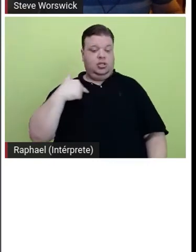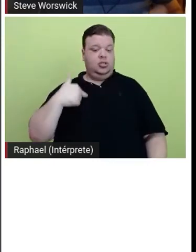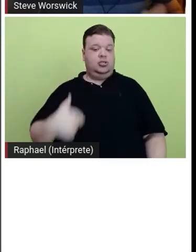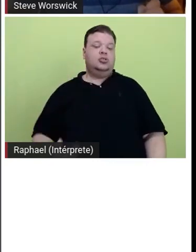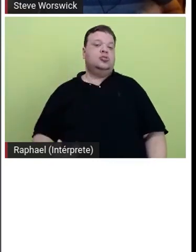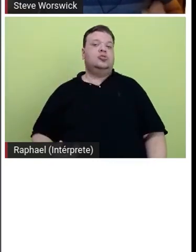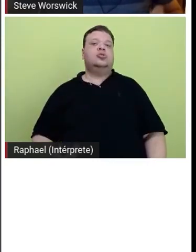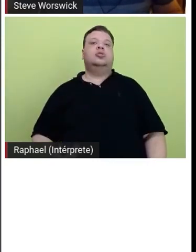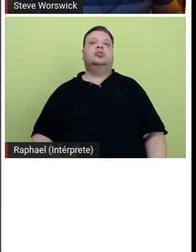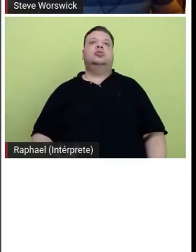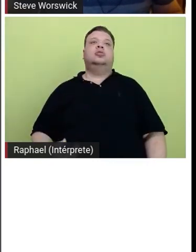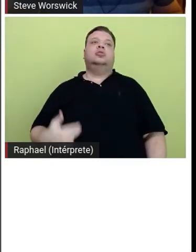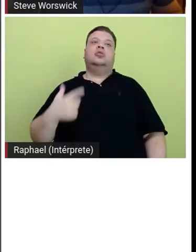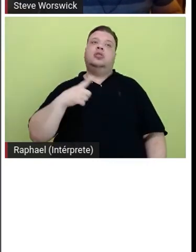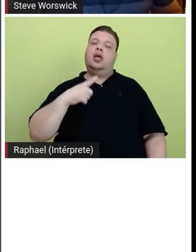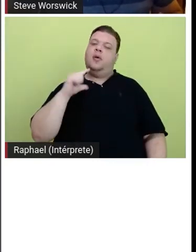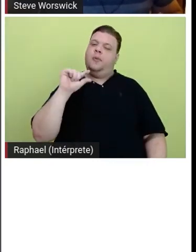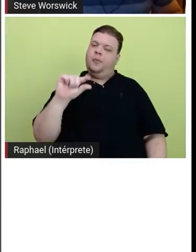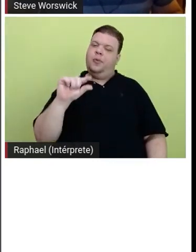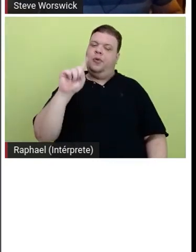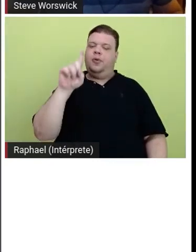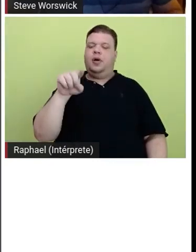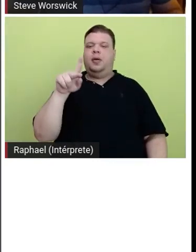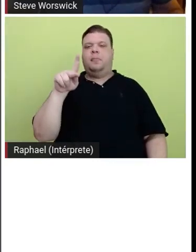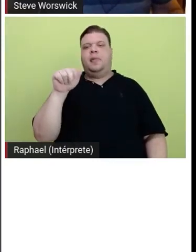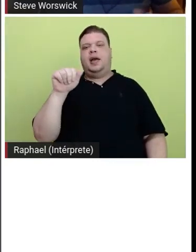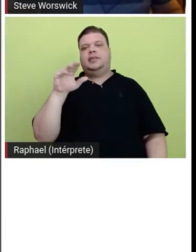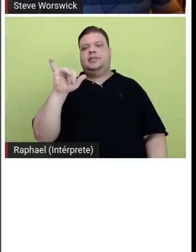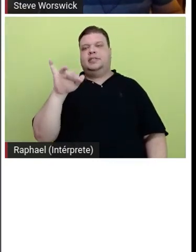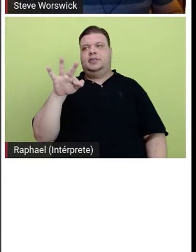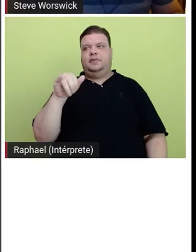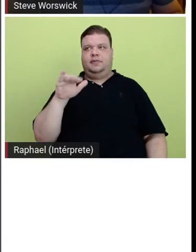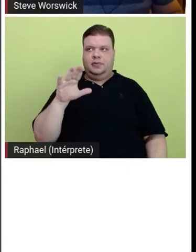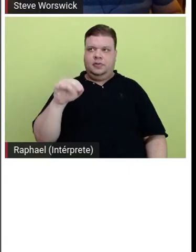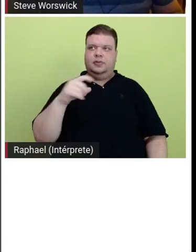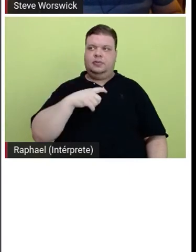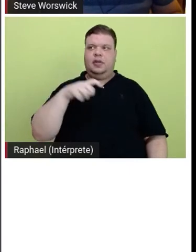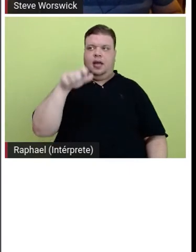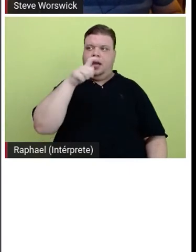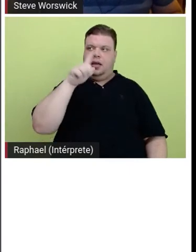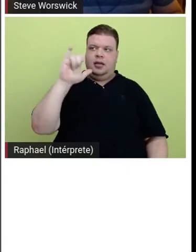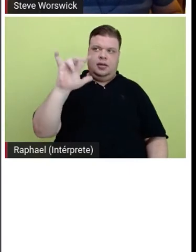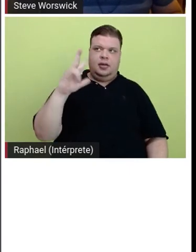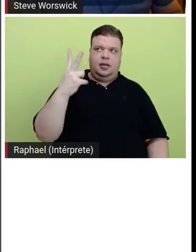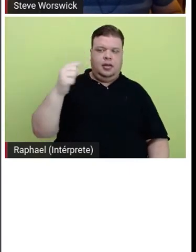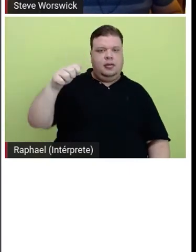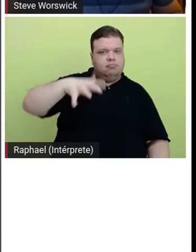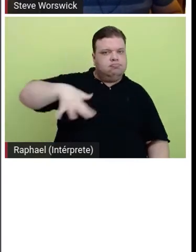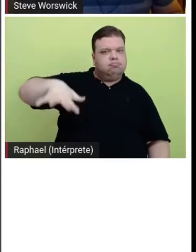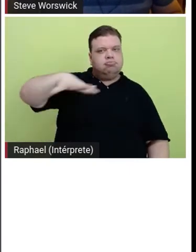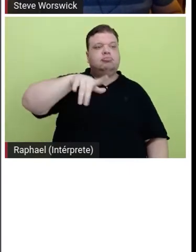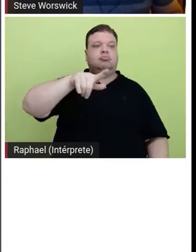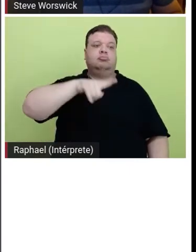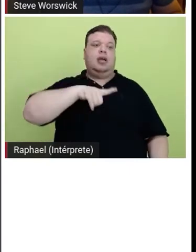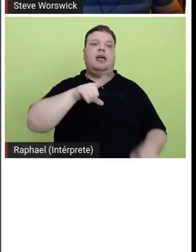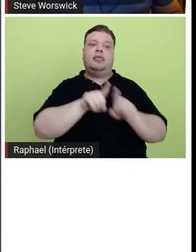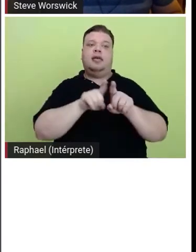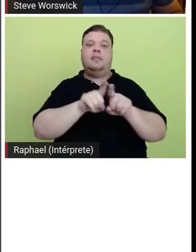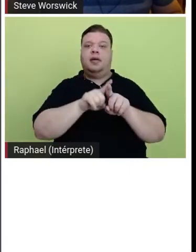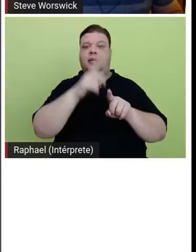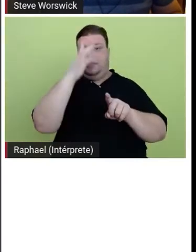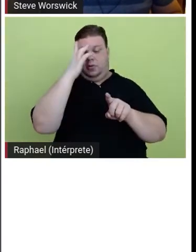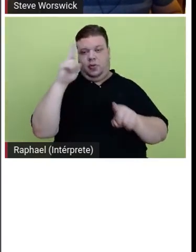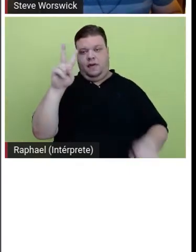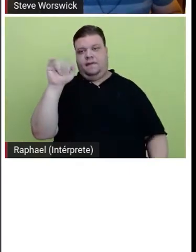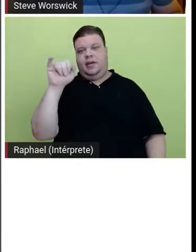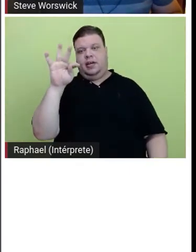not kind of like one country specific. She has to kind of know cultures and customs from all kinds of different